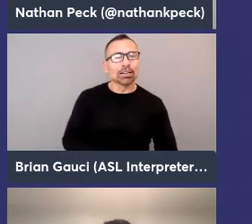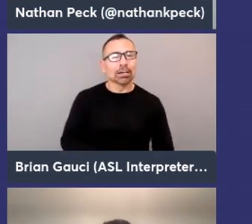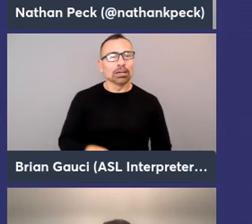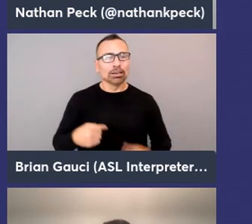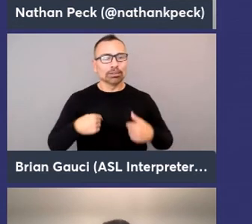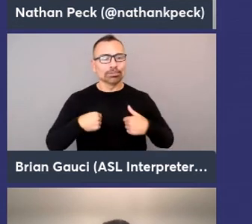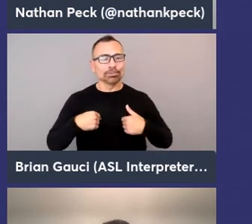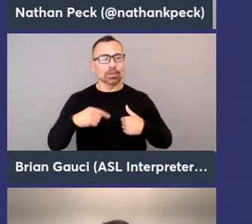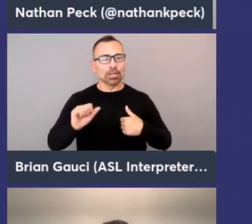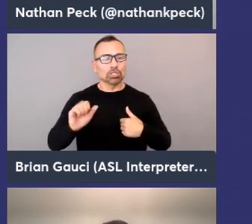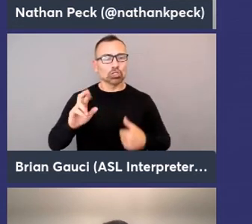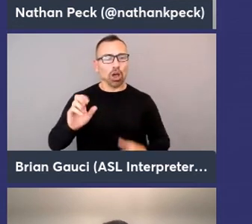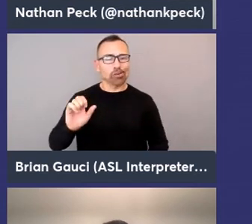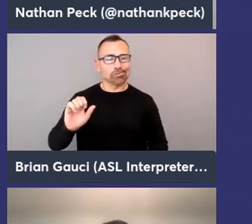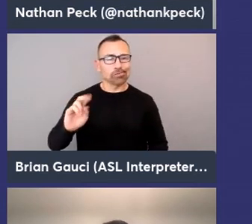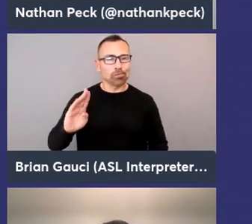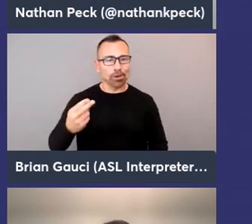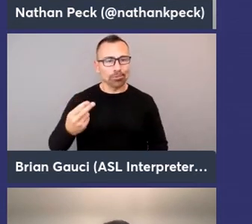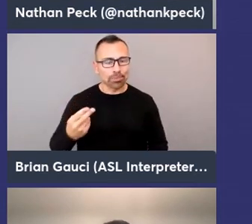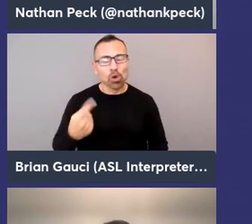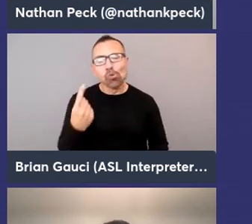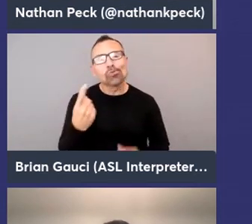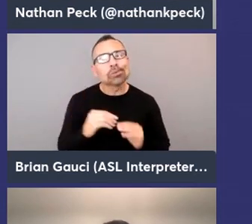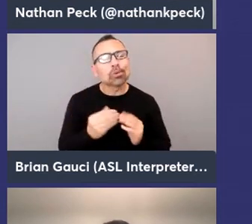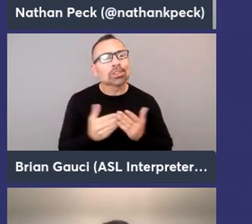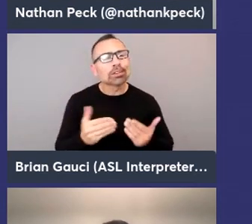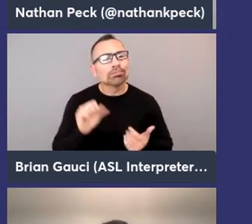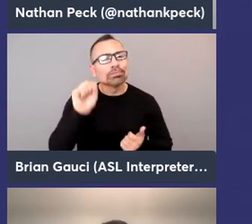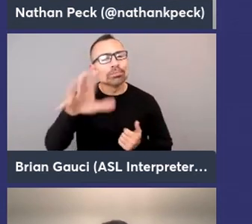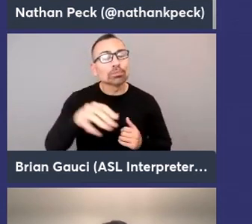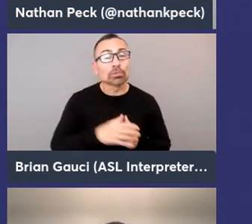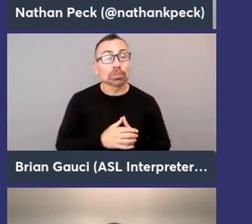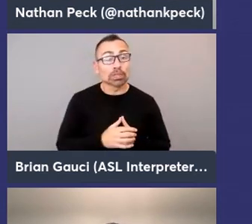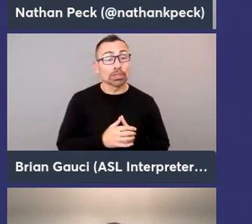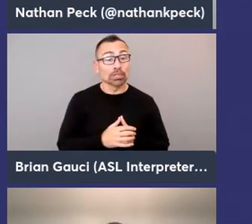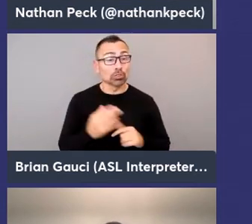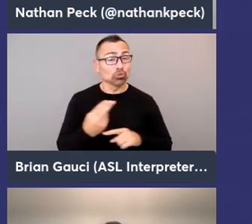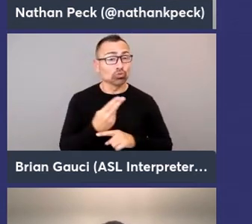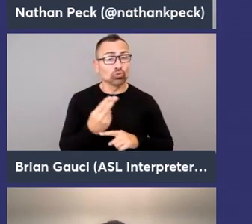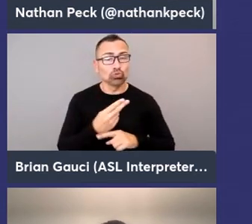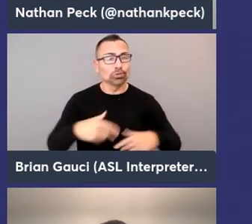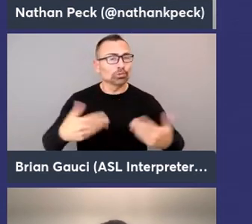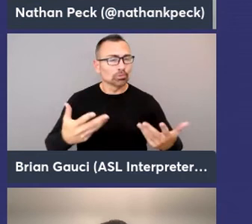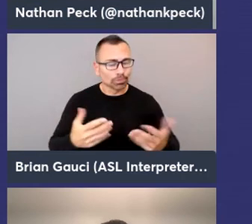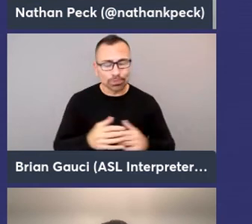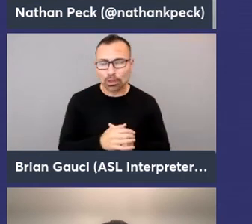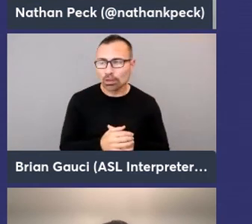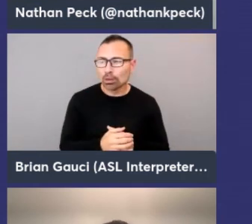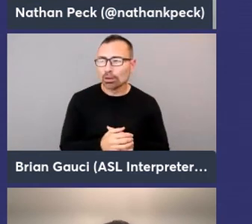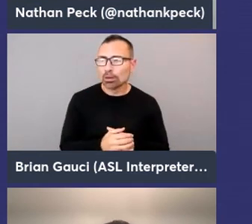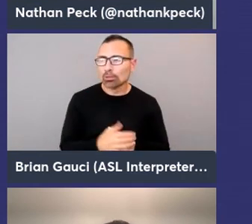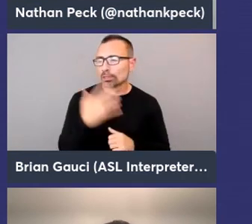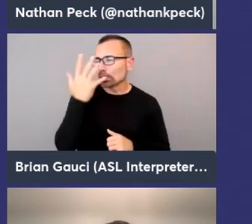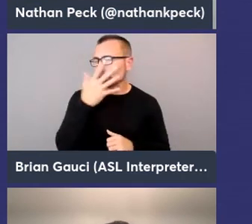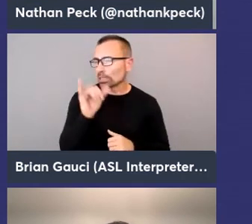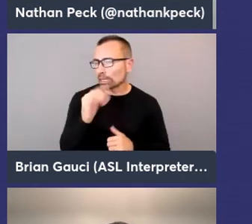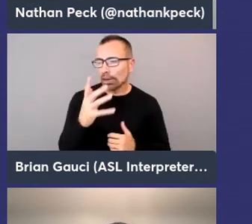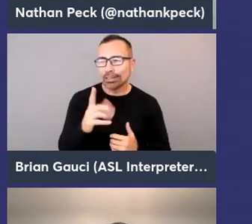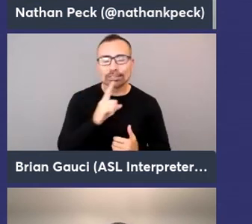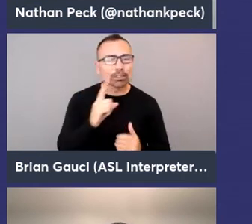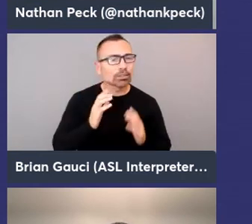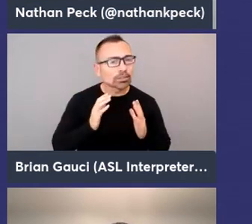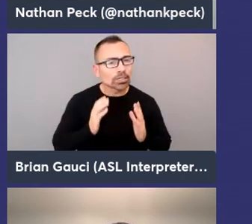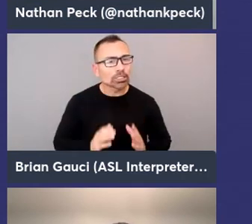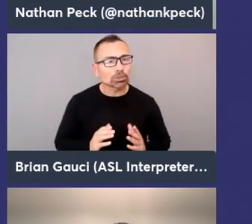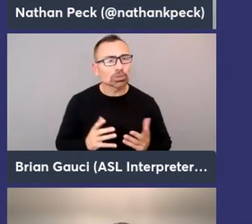to call out is typically like the use cases we're seeing as part of amongst the customers who are interested in